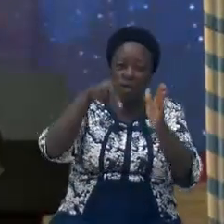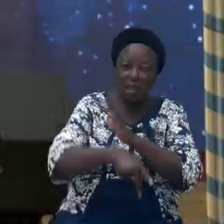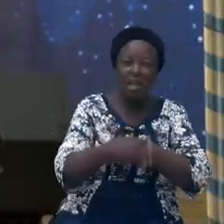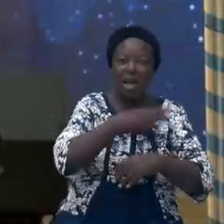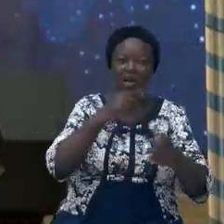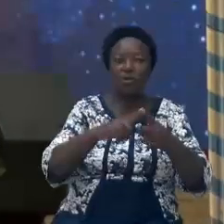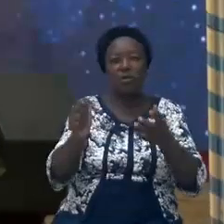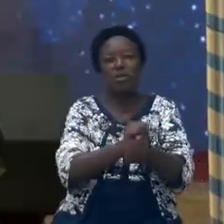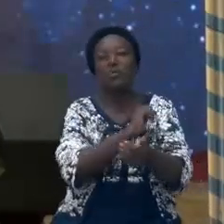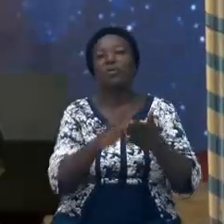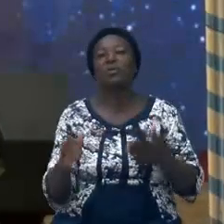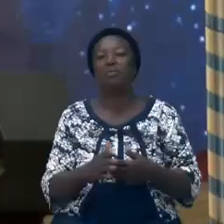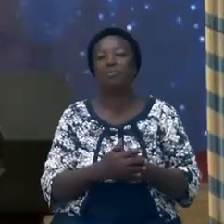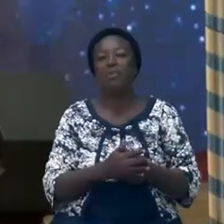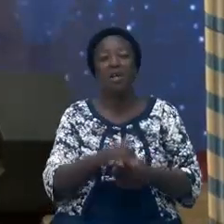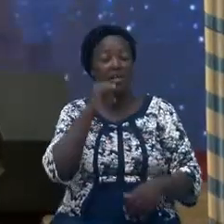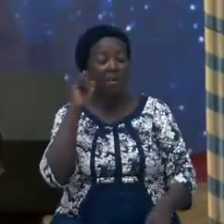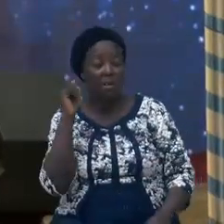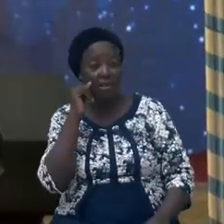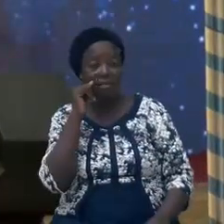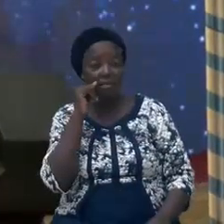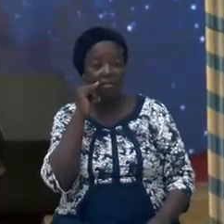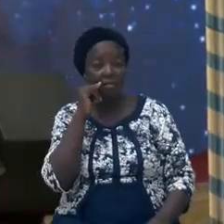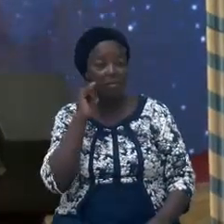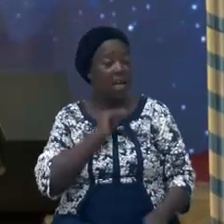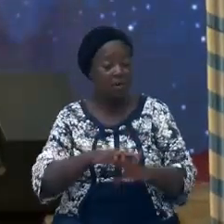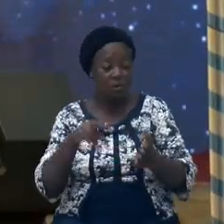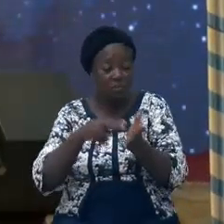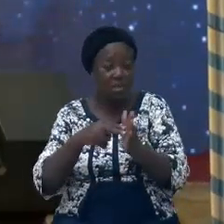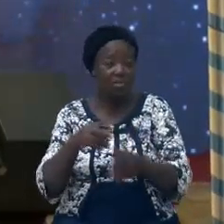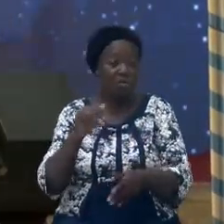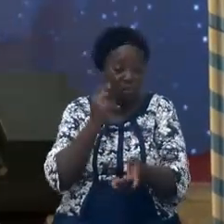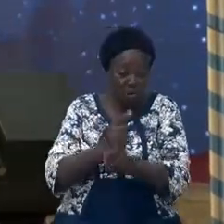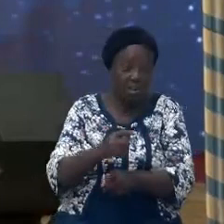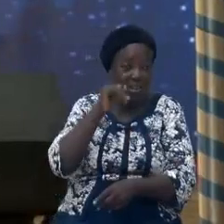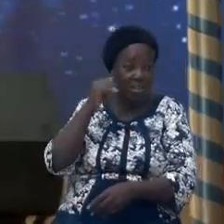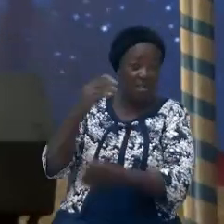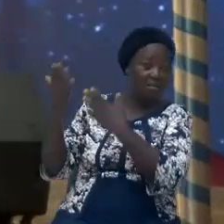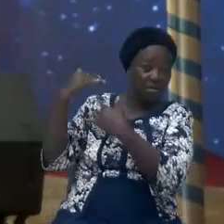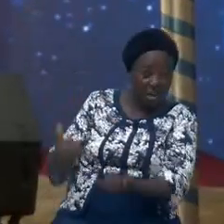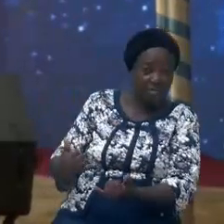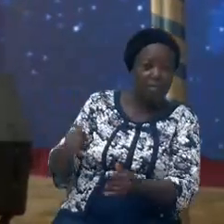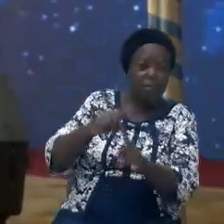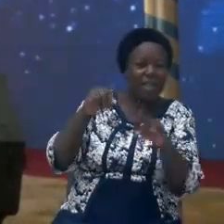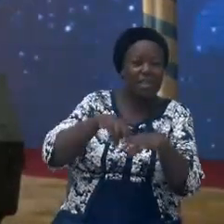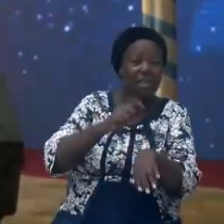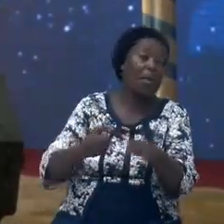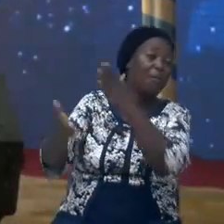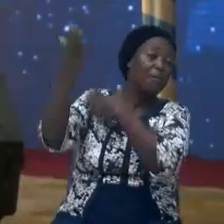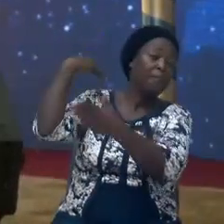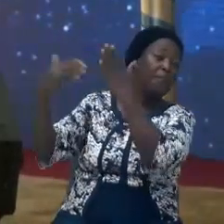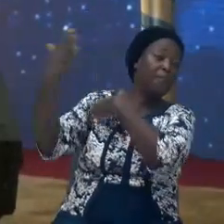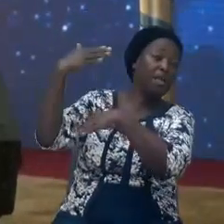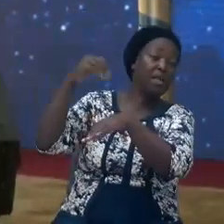but for to steal and to kill and to destroy. Yesterday, I don't mean yesterday